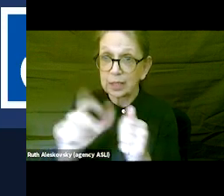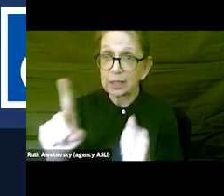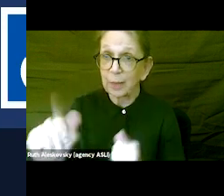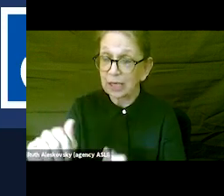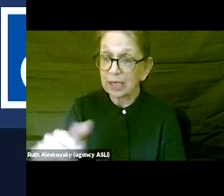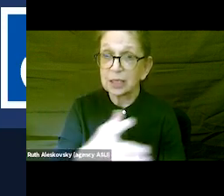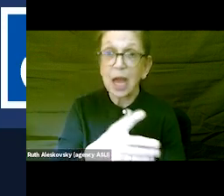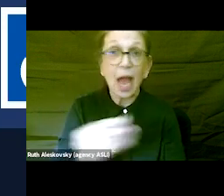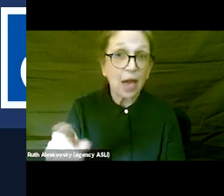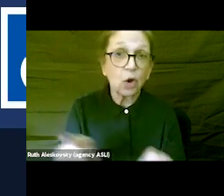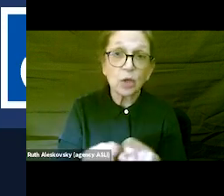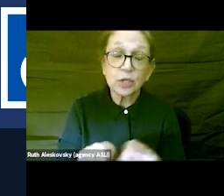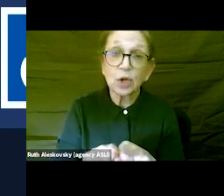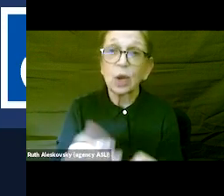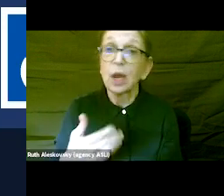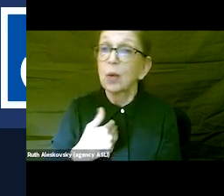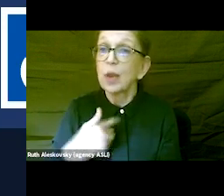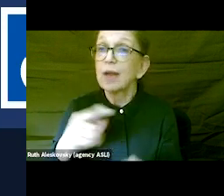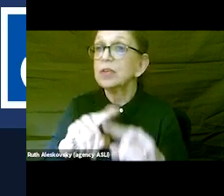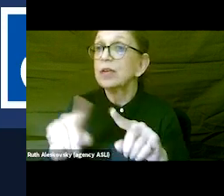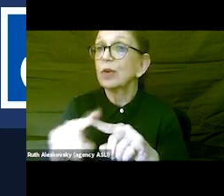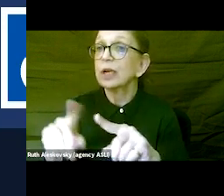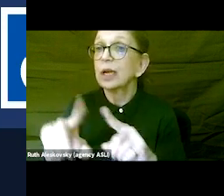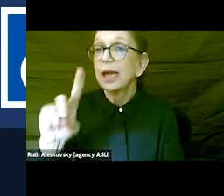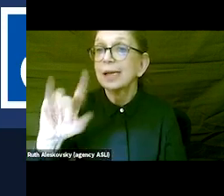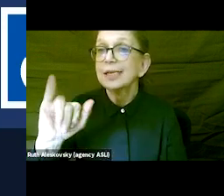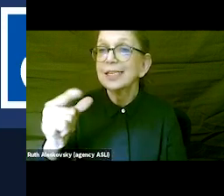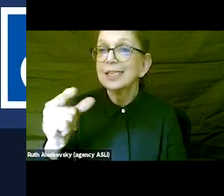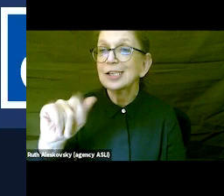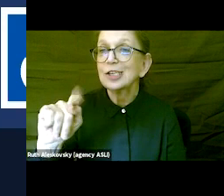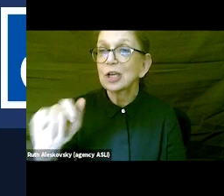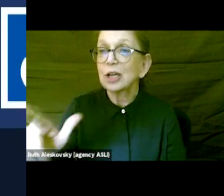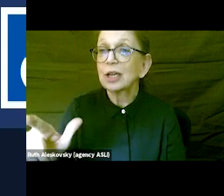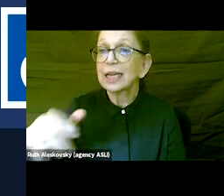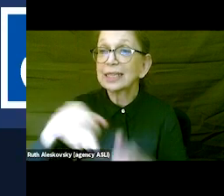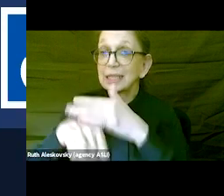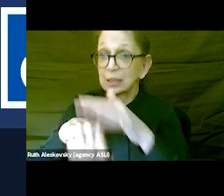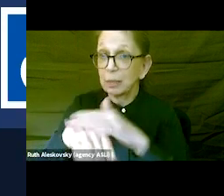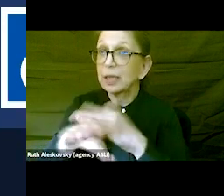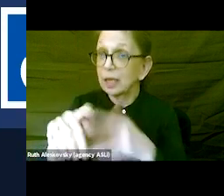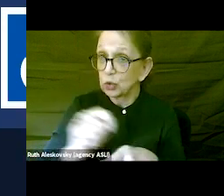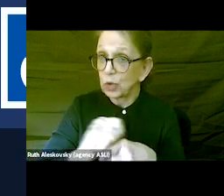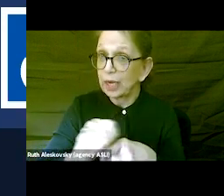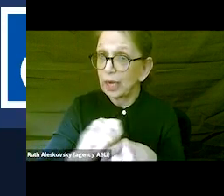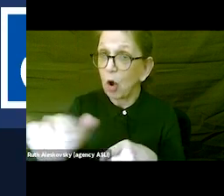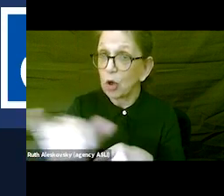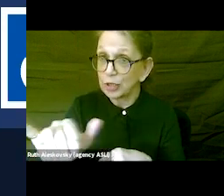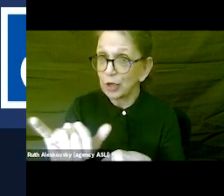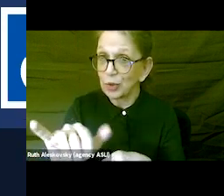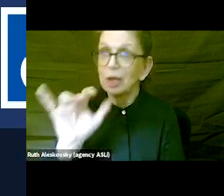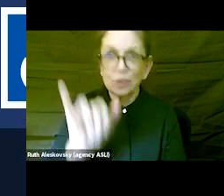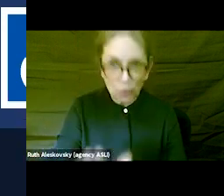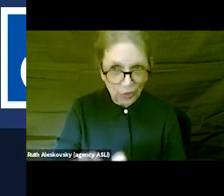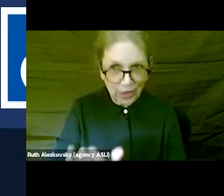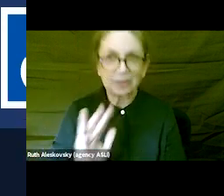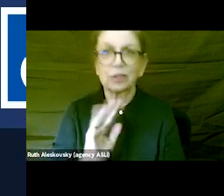also have different digital accessibility trainings as well. So that's our education